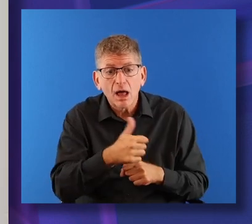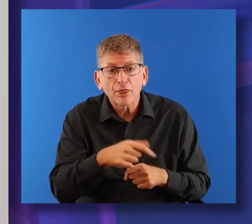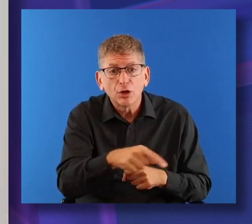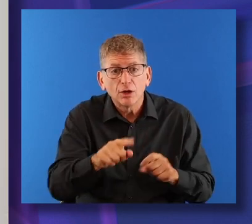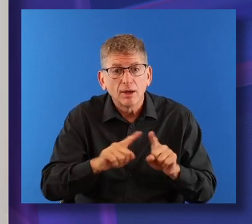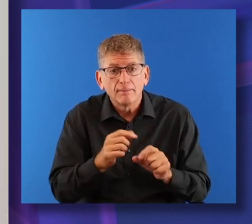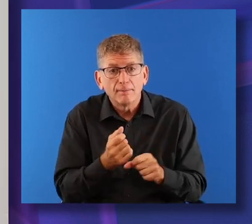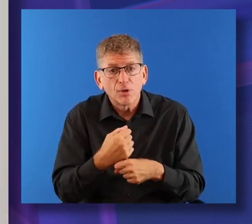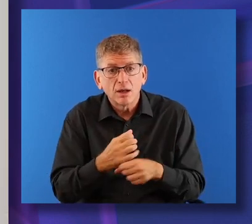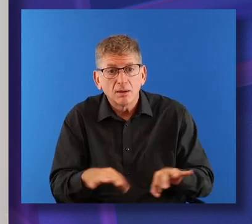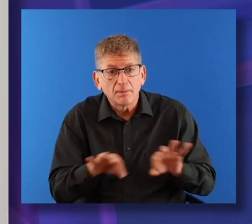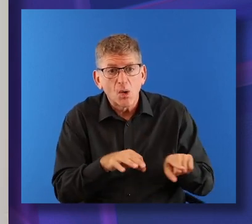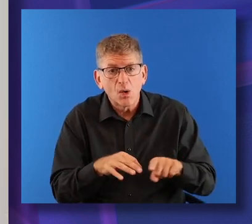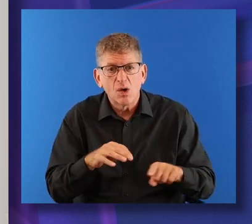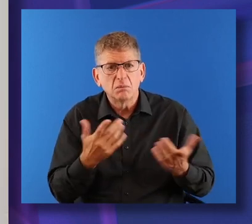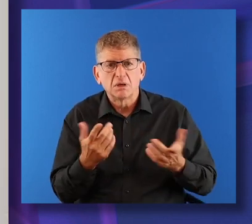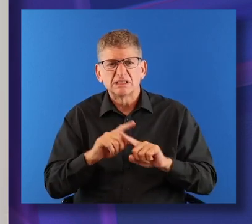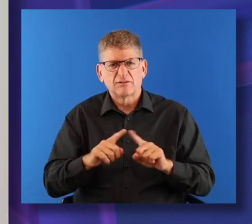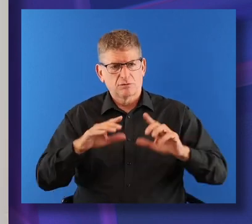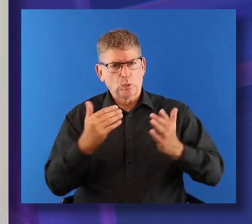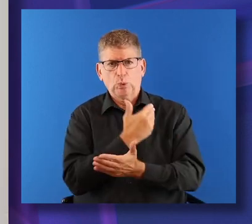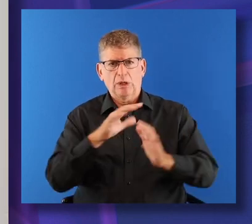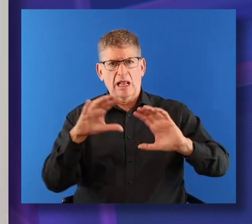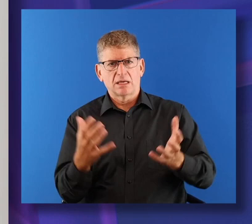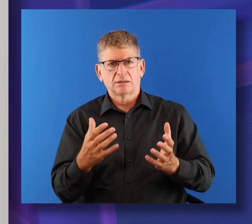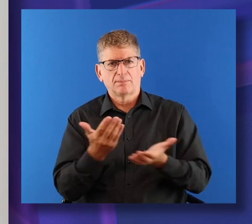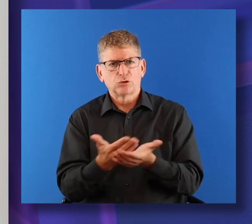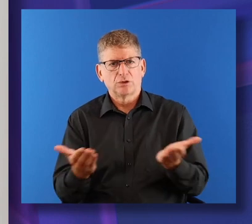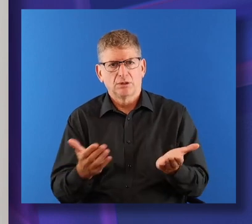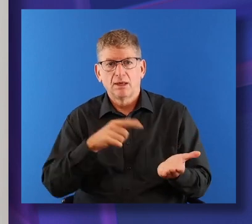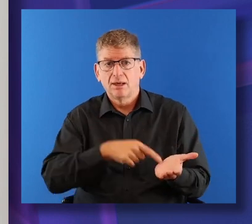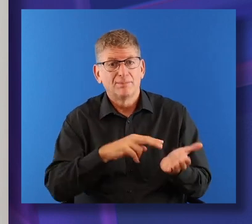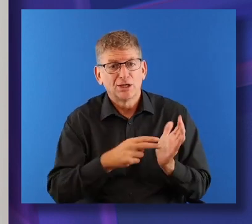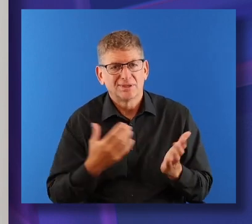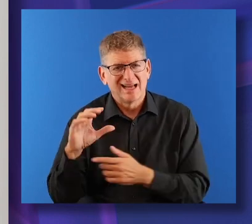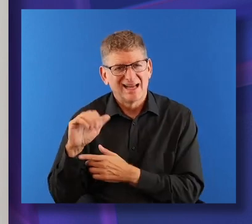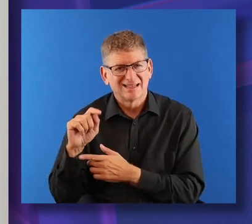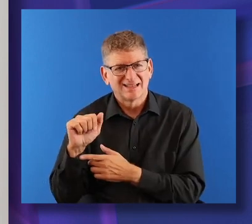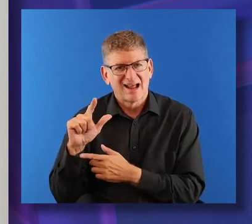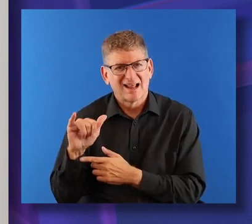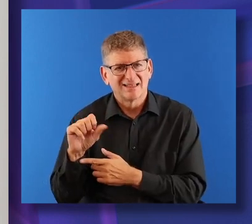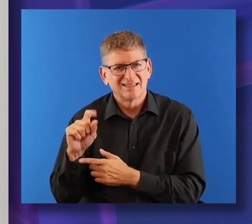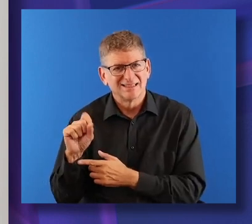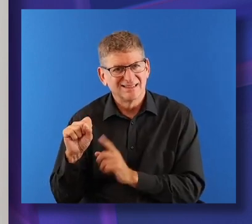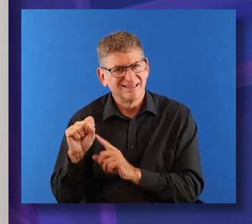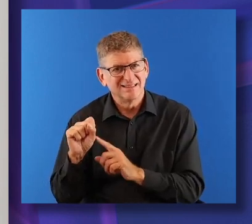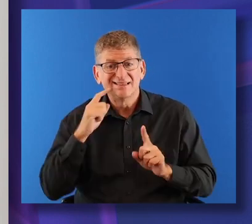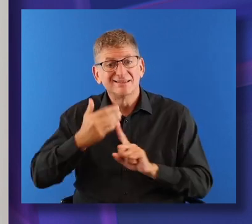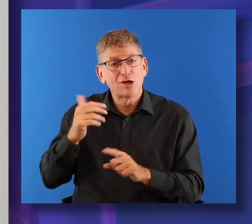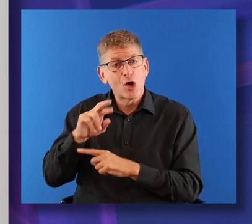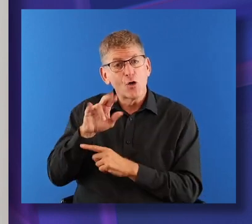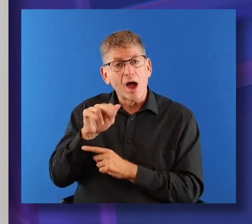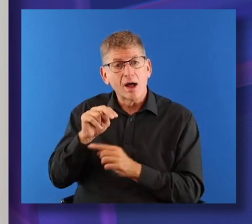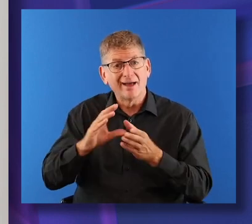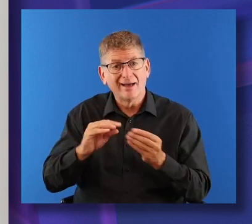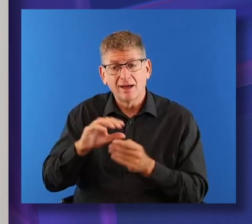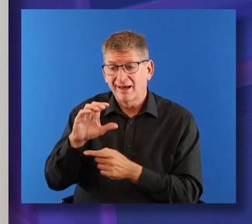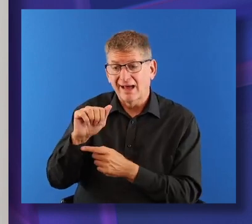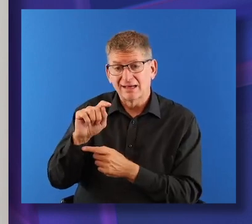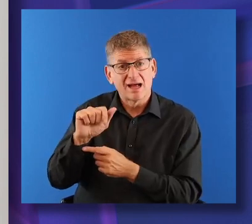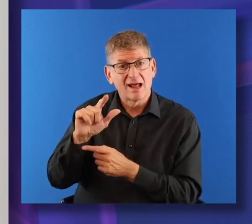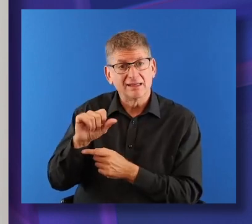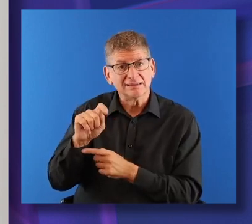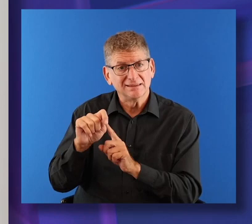key class of materials for this purpose is catalysts. As Rian mentioned, catalysts give us the ability to change reaction